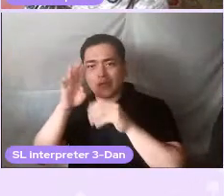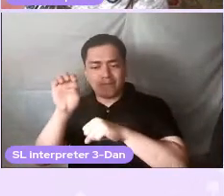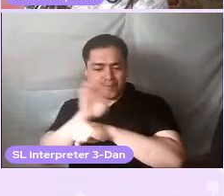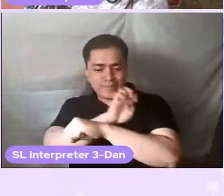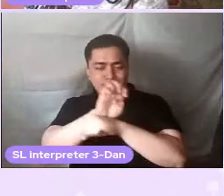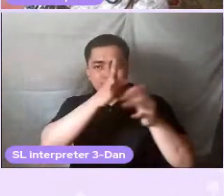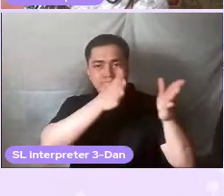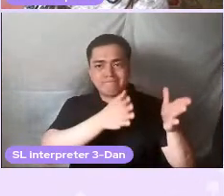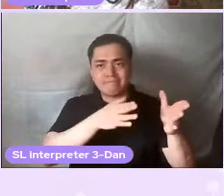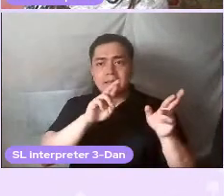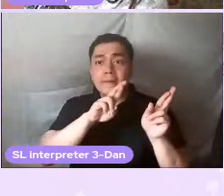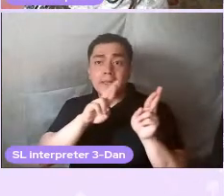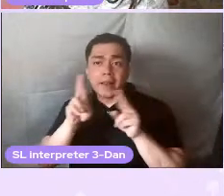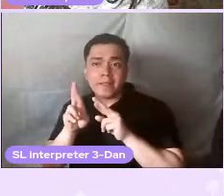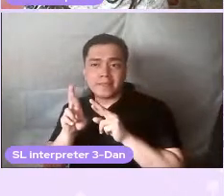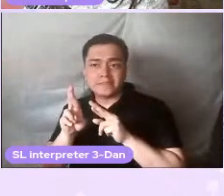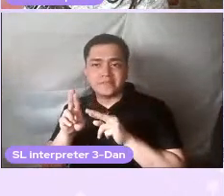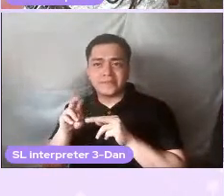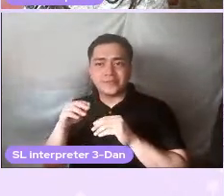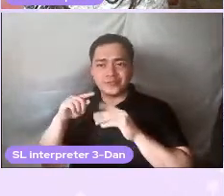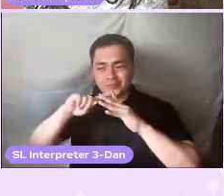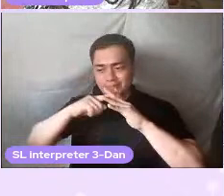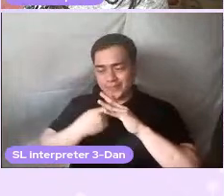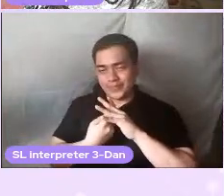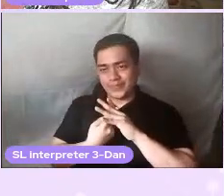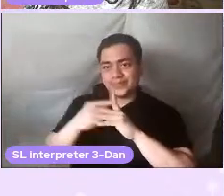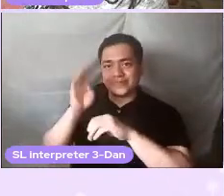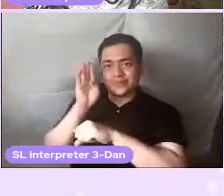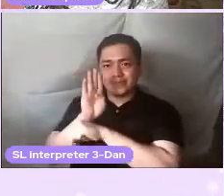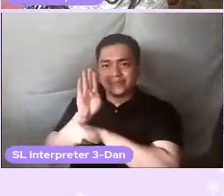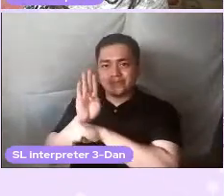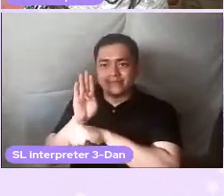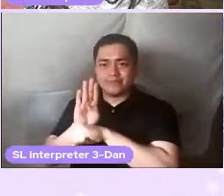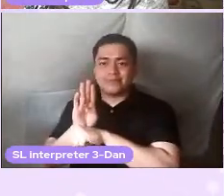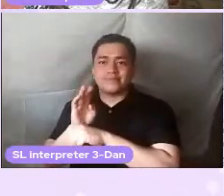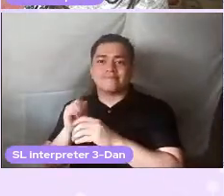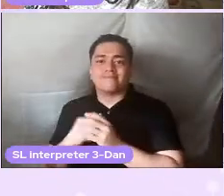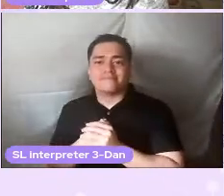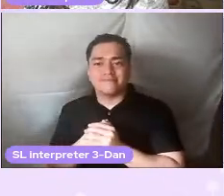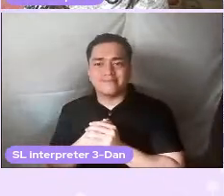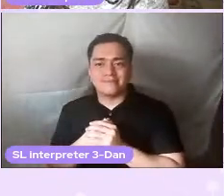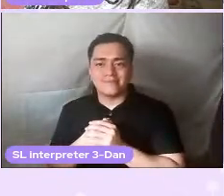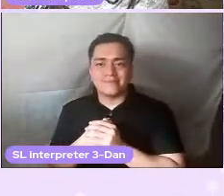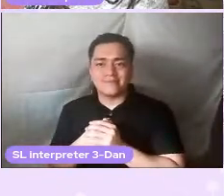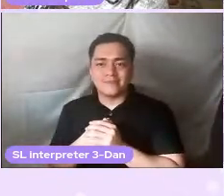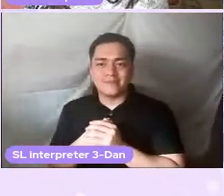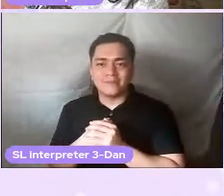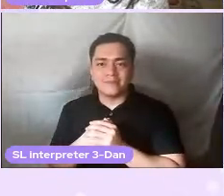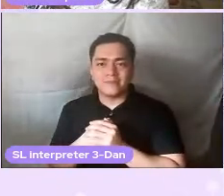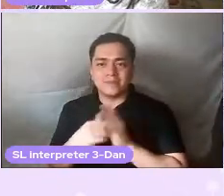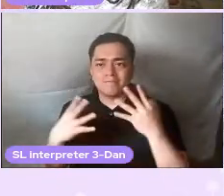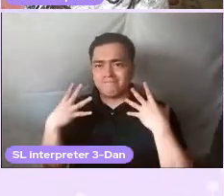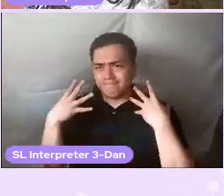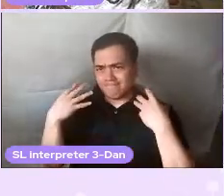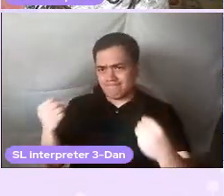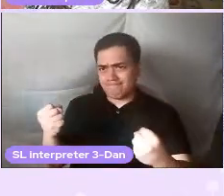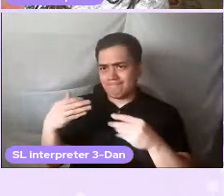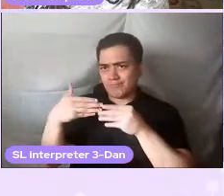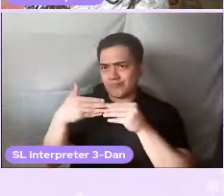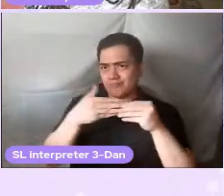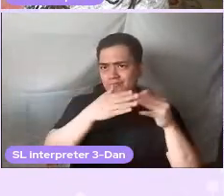to build a business and be in the spotlight. A strong leader who empowers